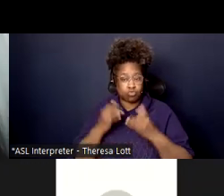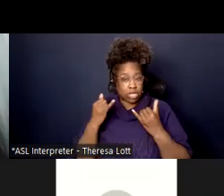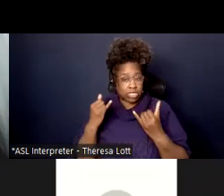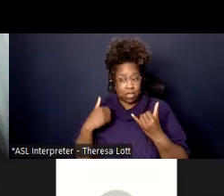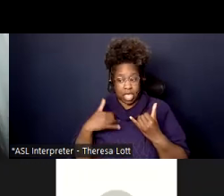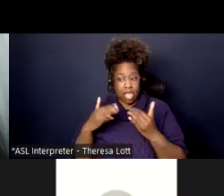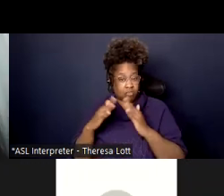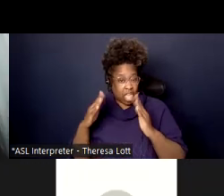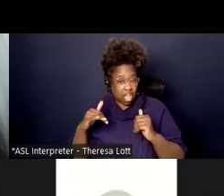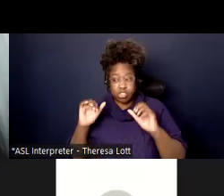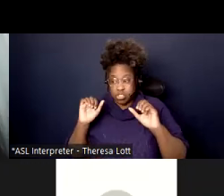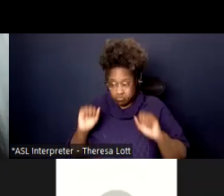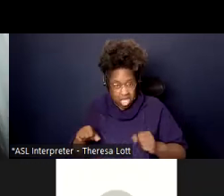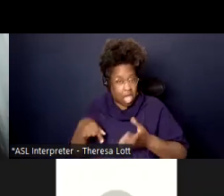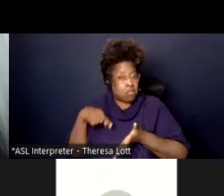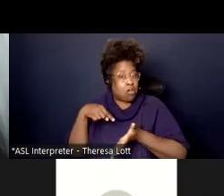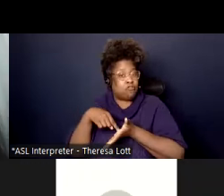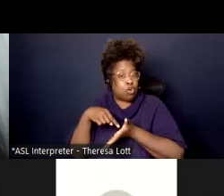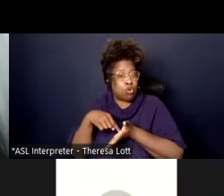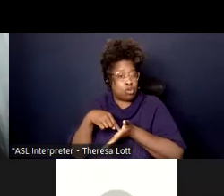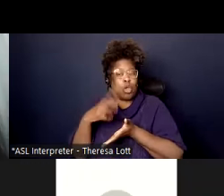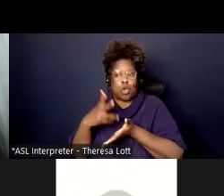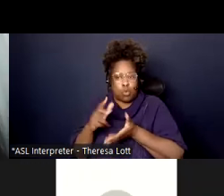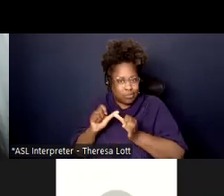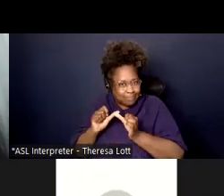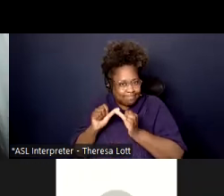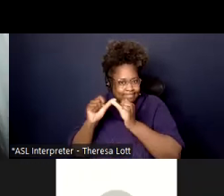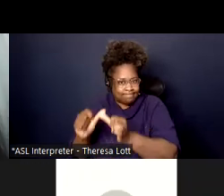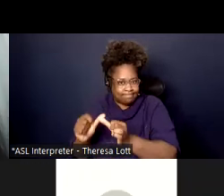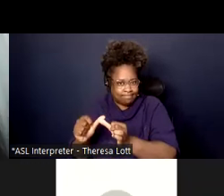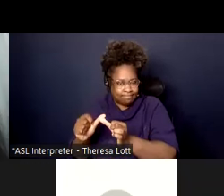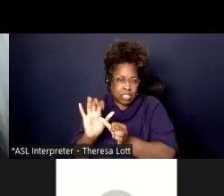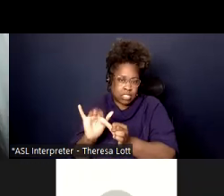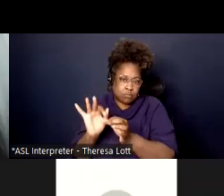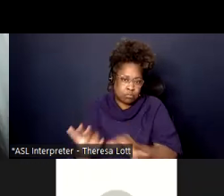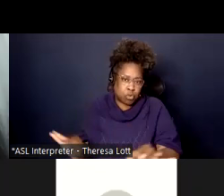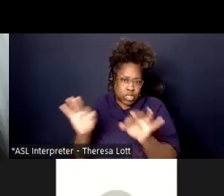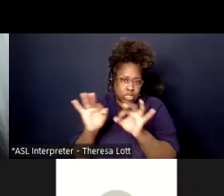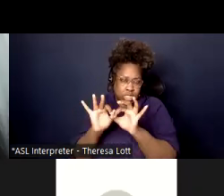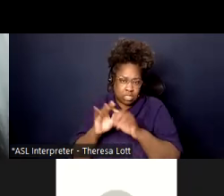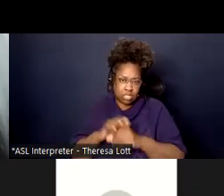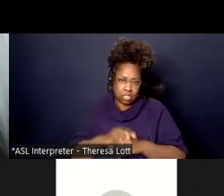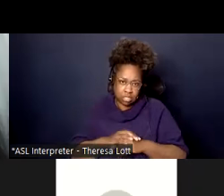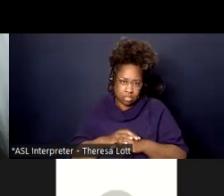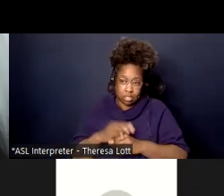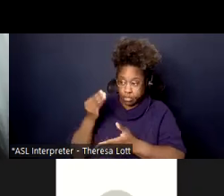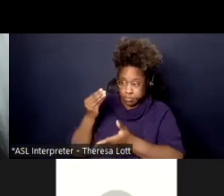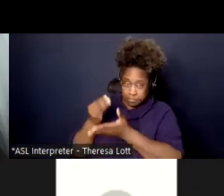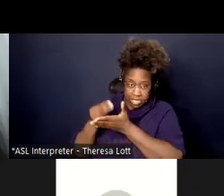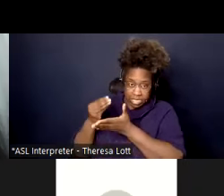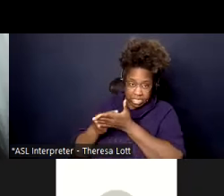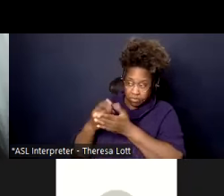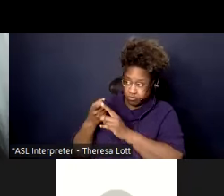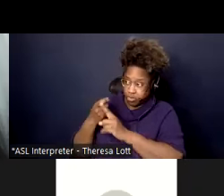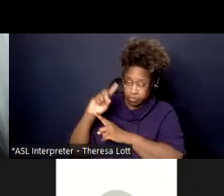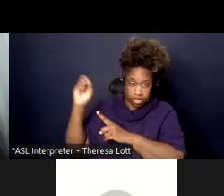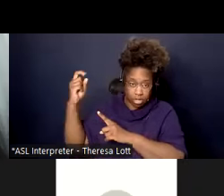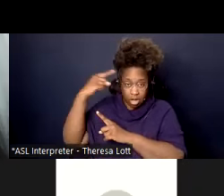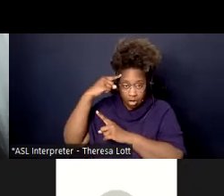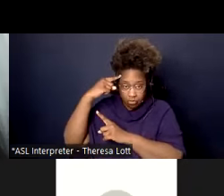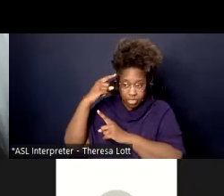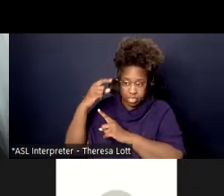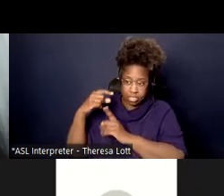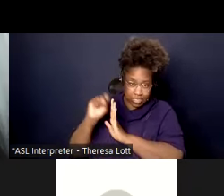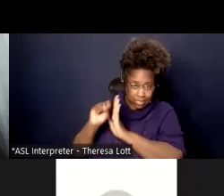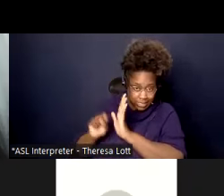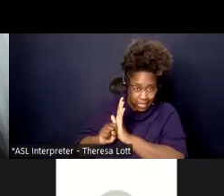too is really important too. So we need to make sure that the funds are coming down from the federal government and the state government